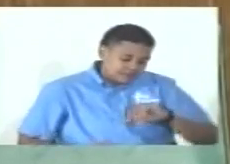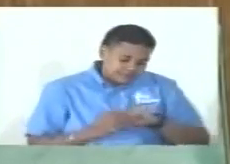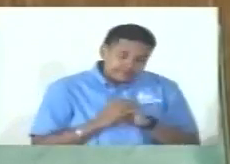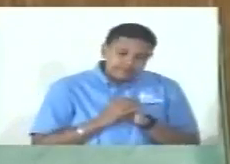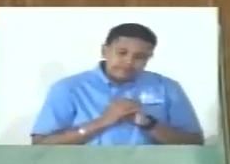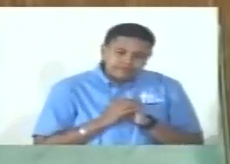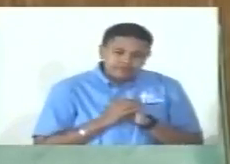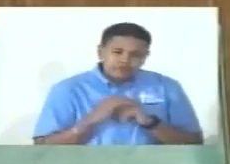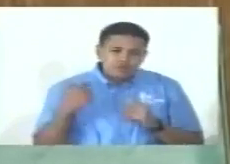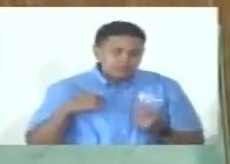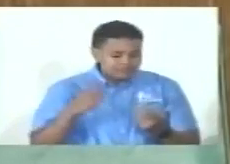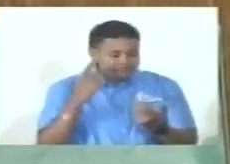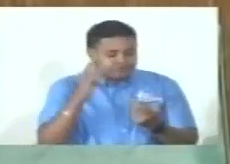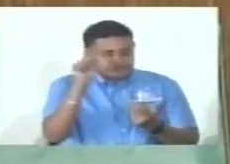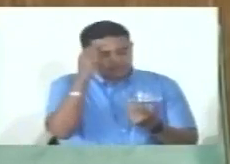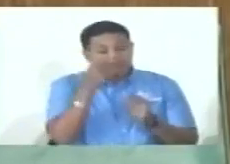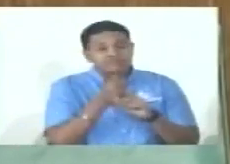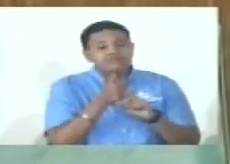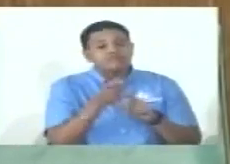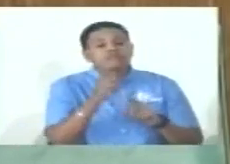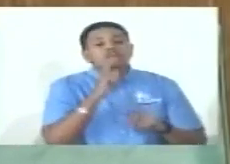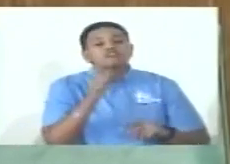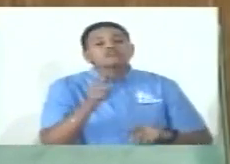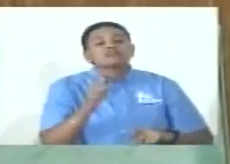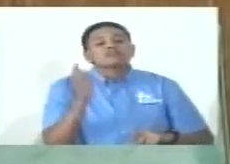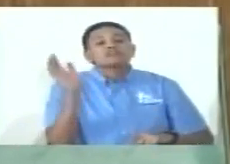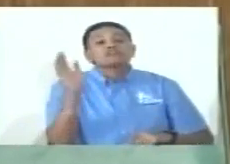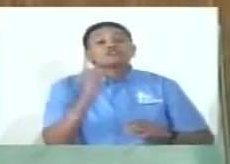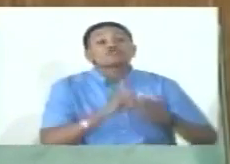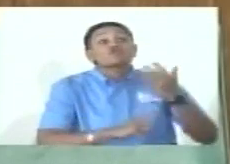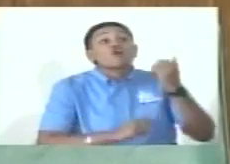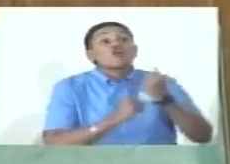we have seen the government lacking in trust.